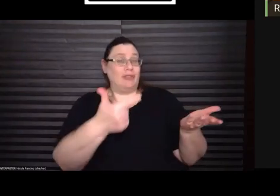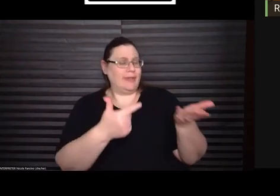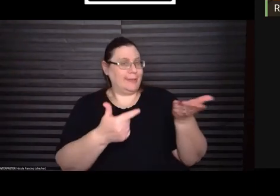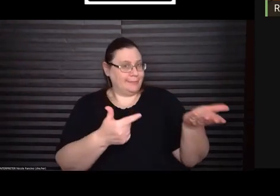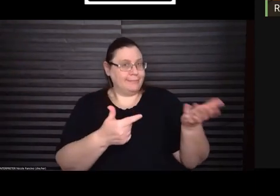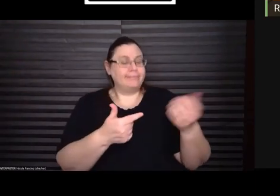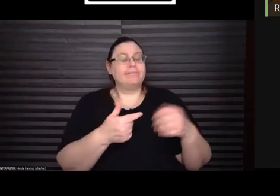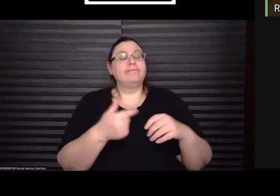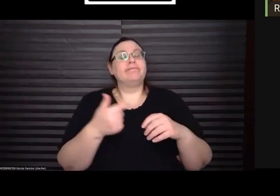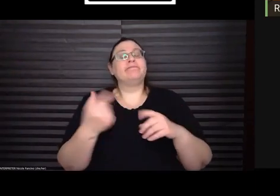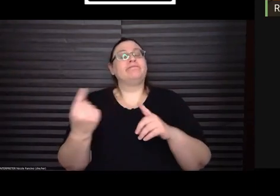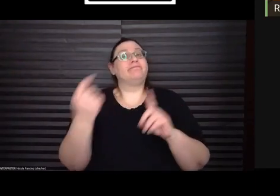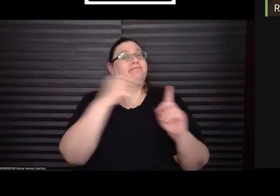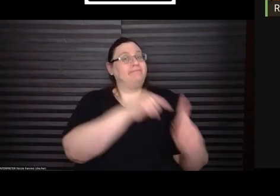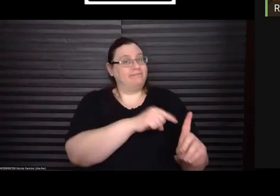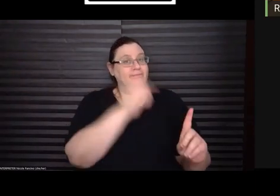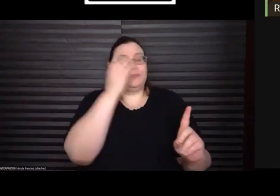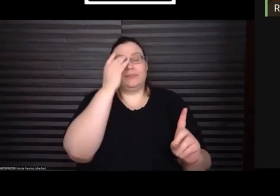back to